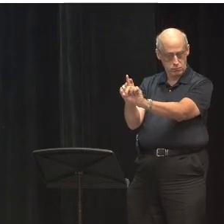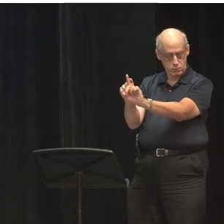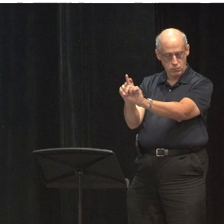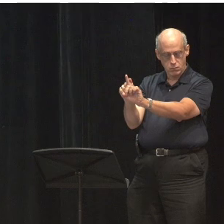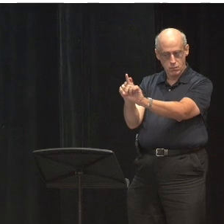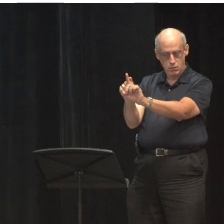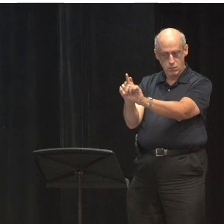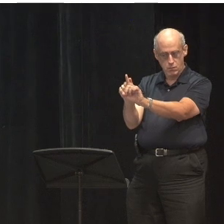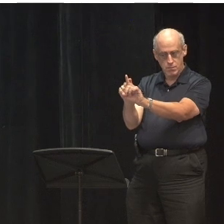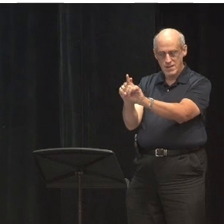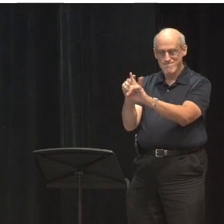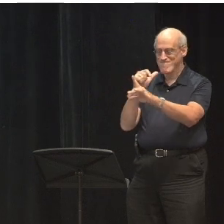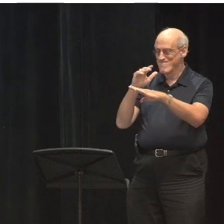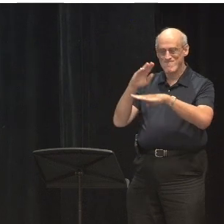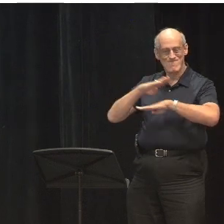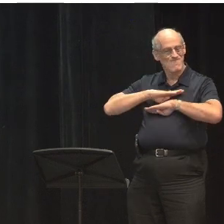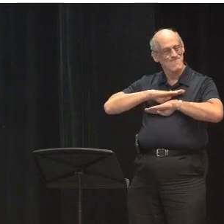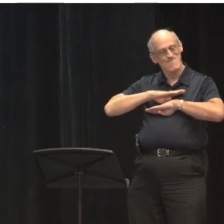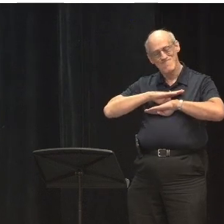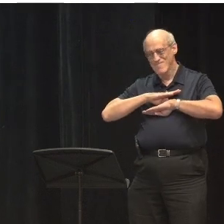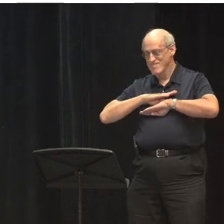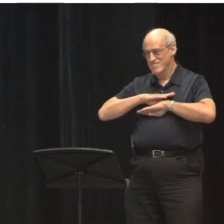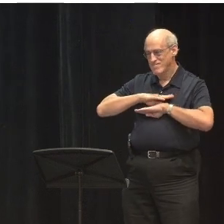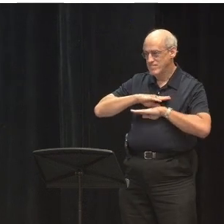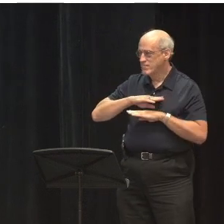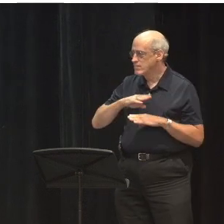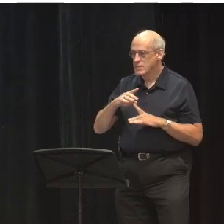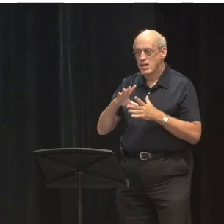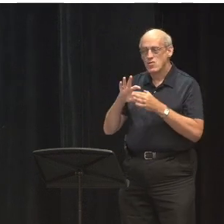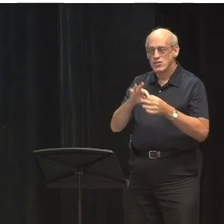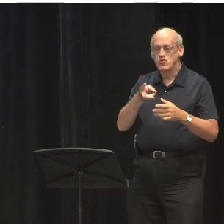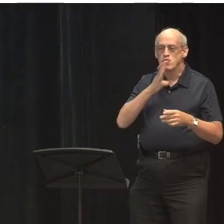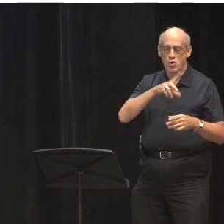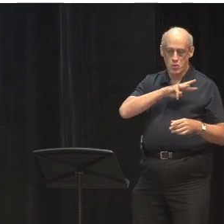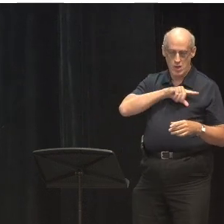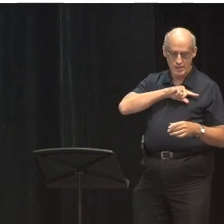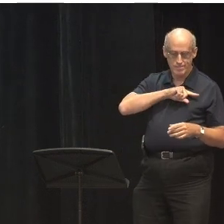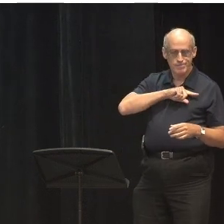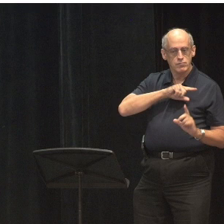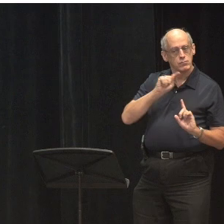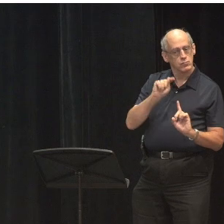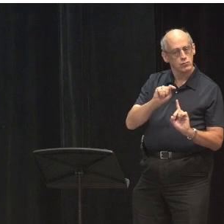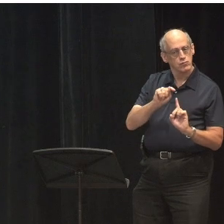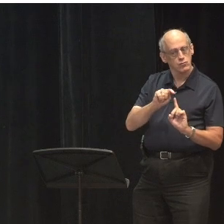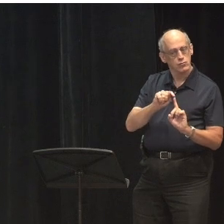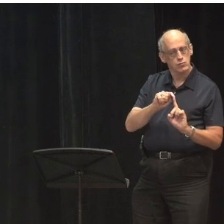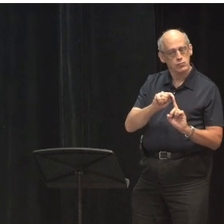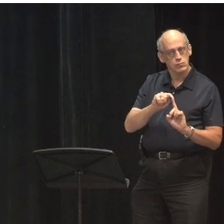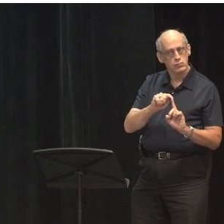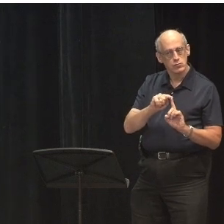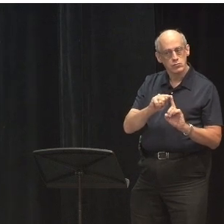basically insufficient in that it neglects to look at water quality. And water quality, I mean water quality